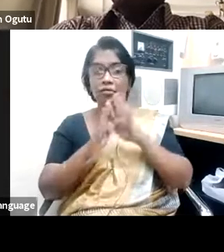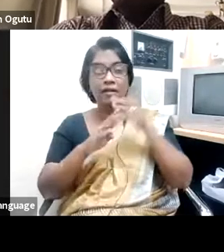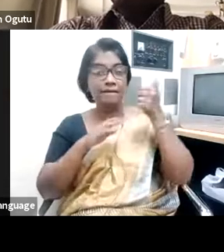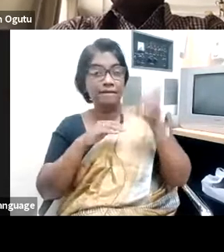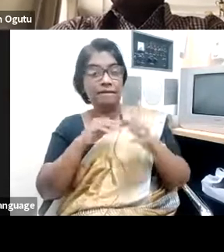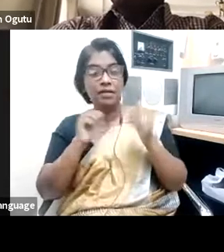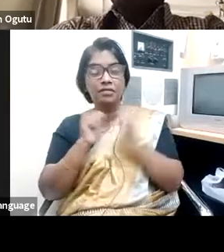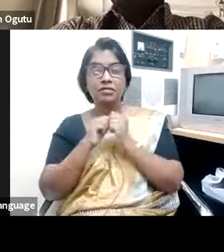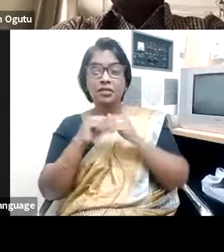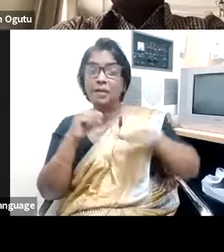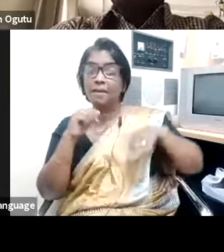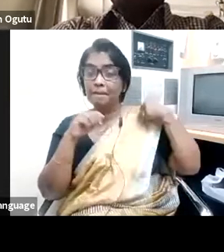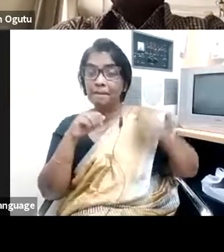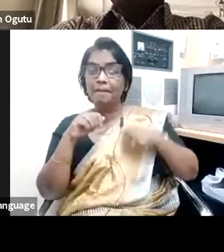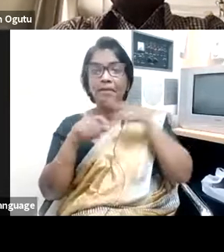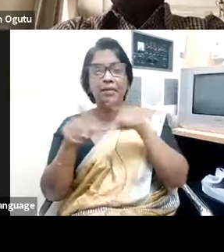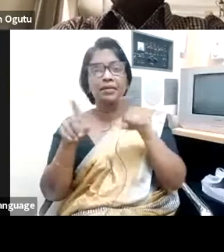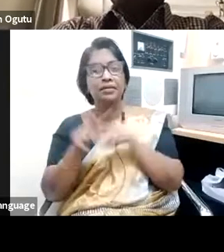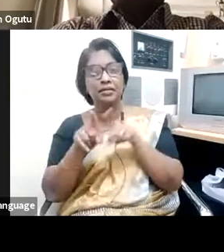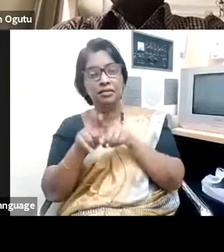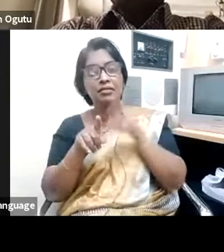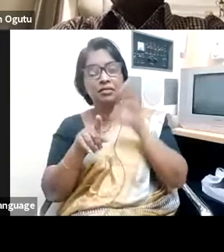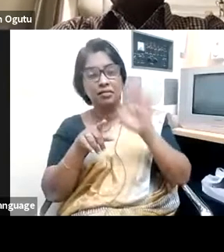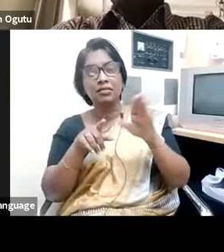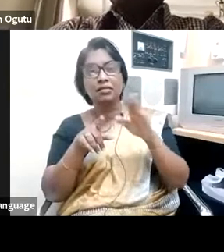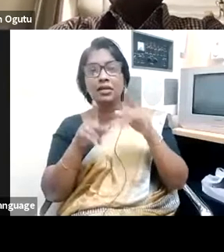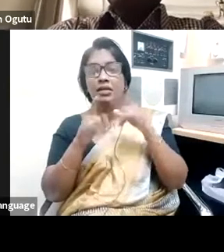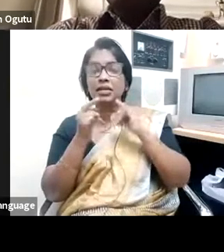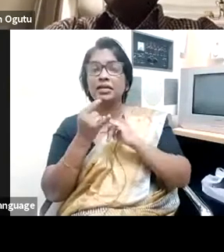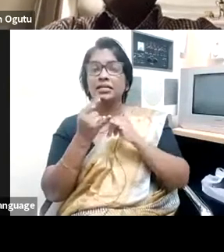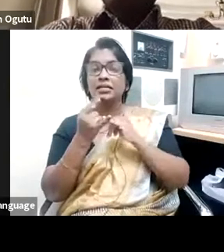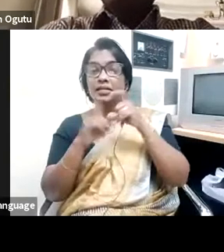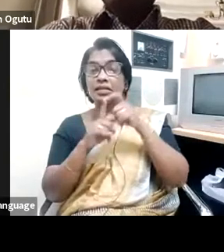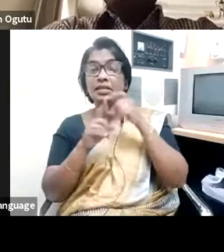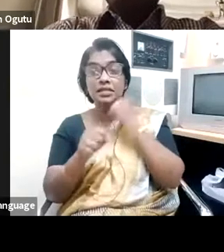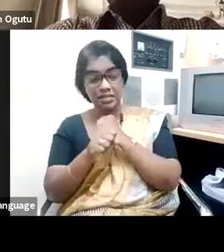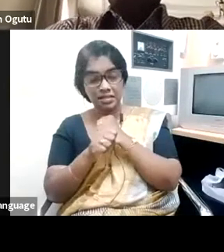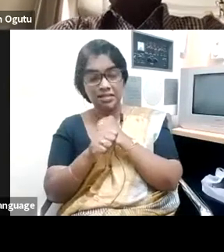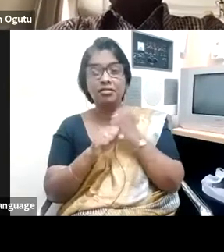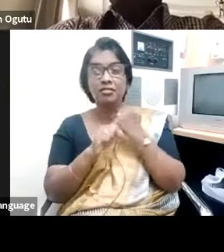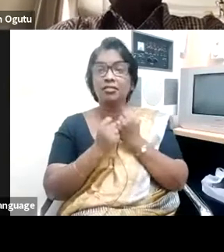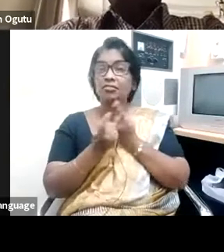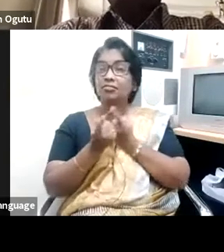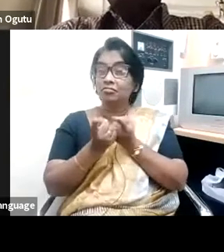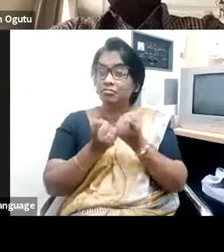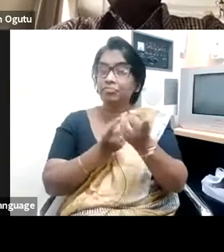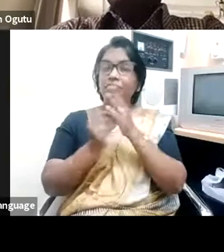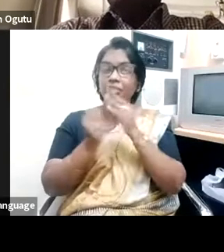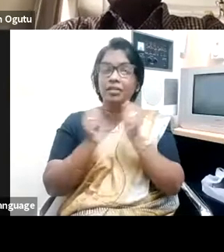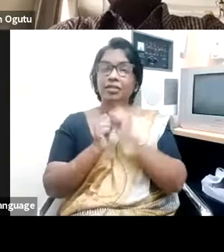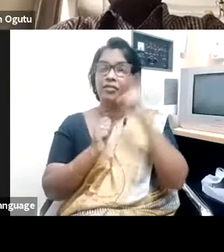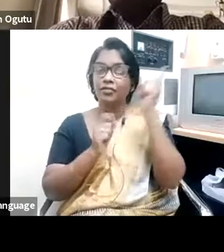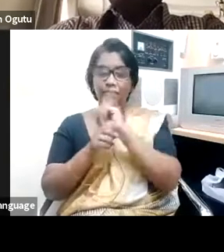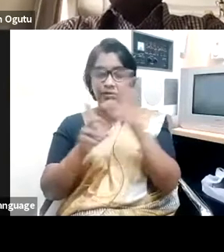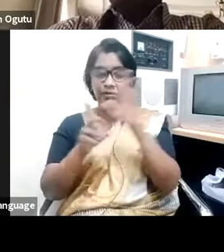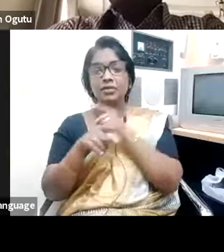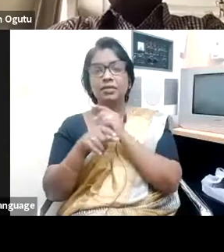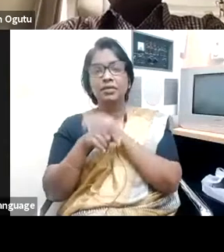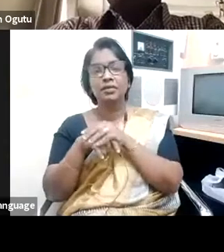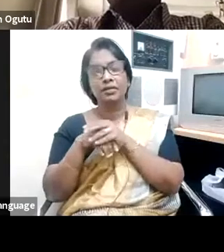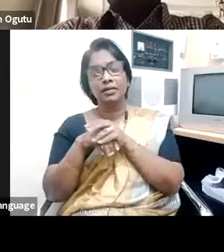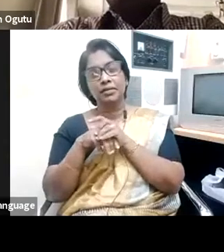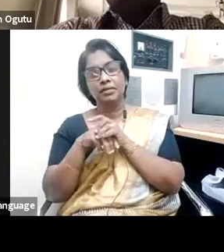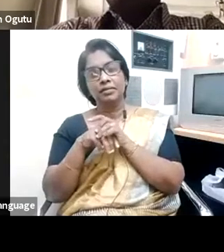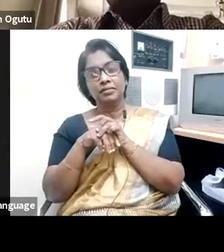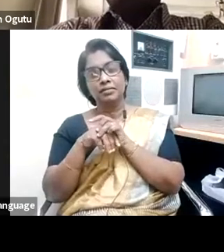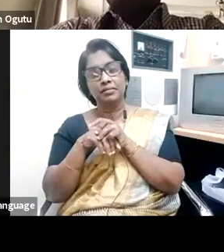the SDG race. It's time for, I quote from the report, it's time for SDG champions in public, social, and private sectors to assess